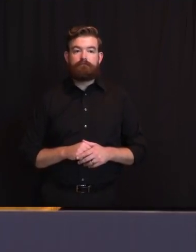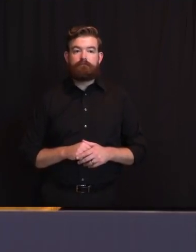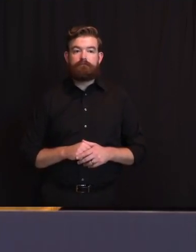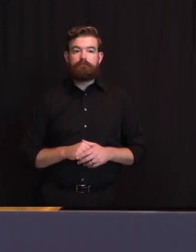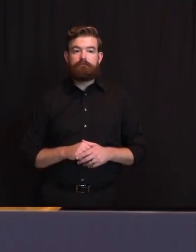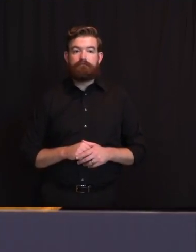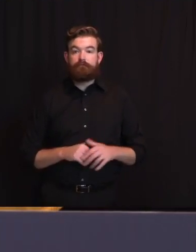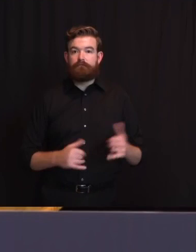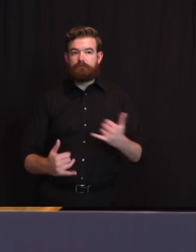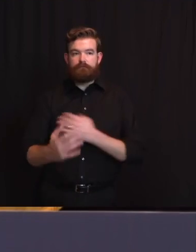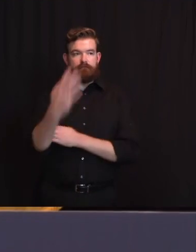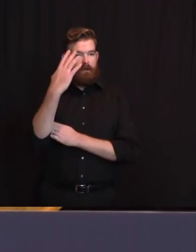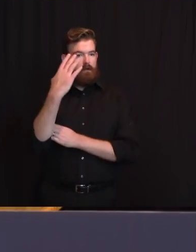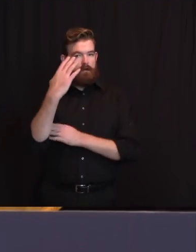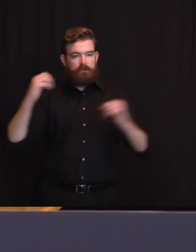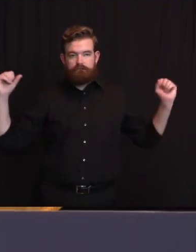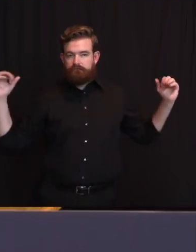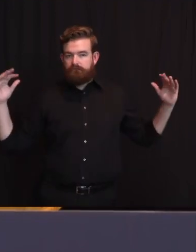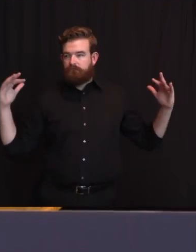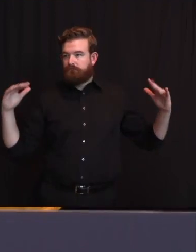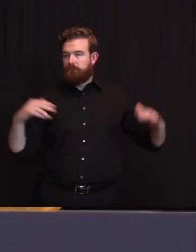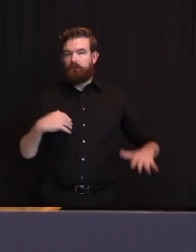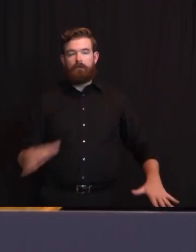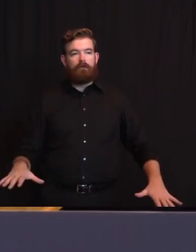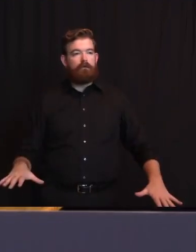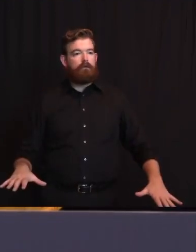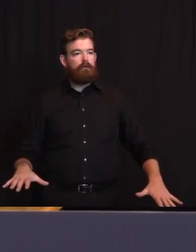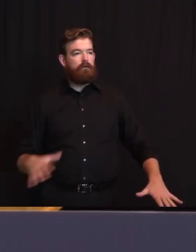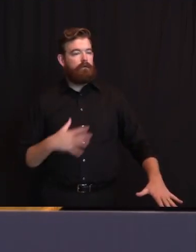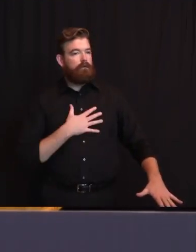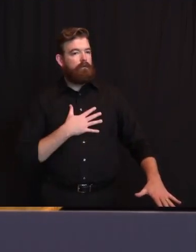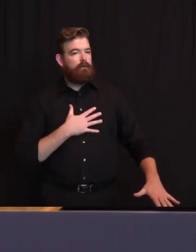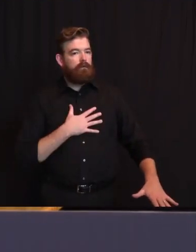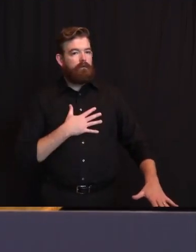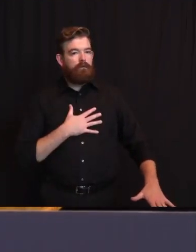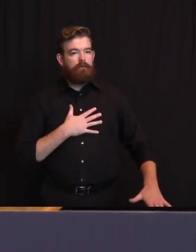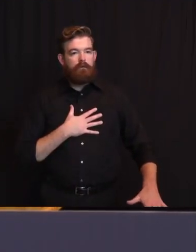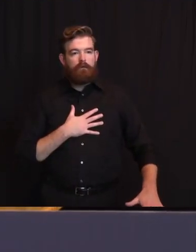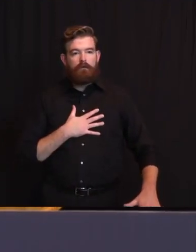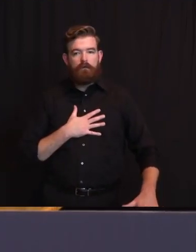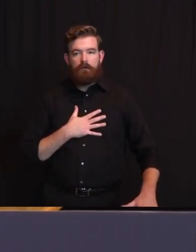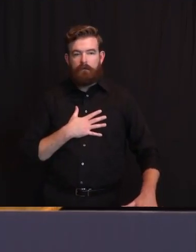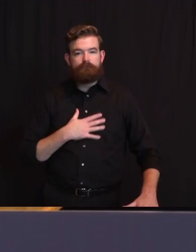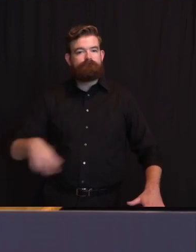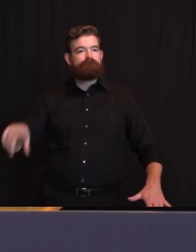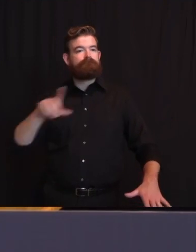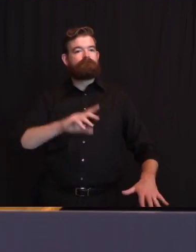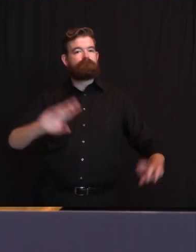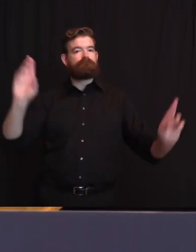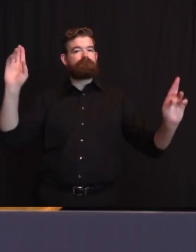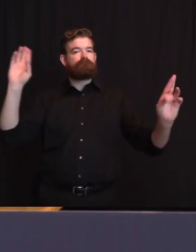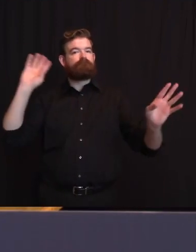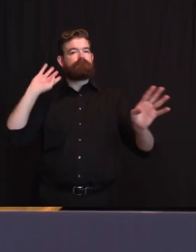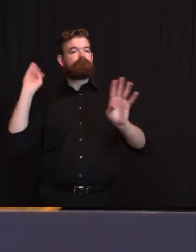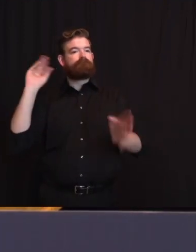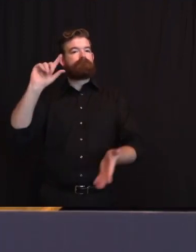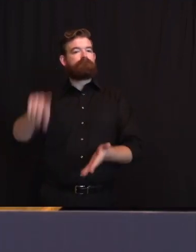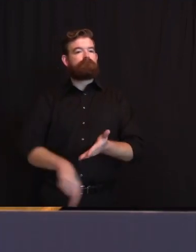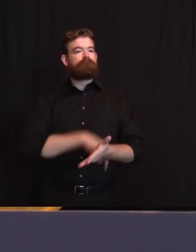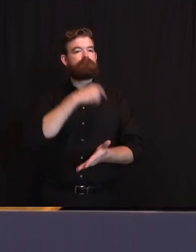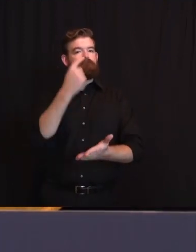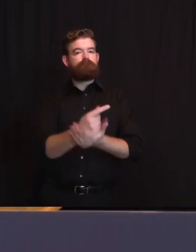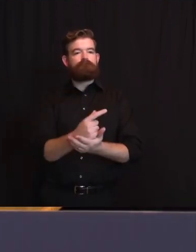everybody got out of their formations and ran over to the stands, and it was just extraordinary. And again, TCNJ deserves a shout out.